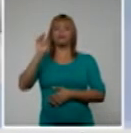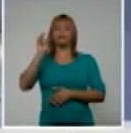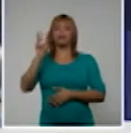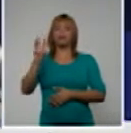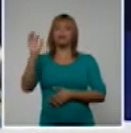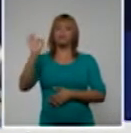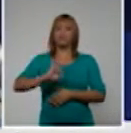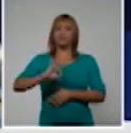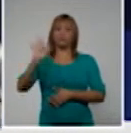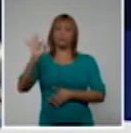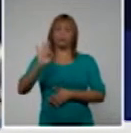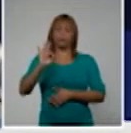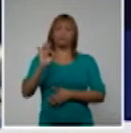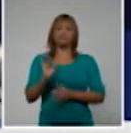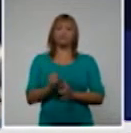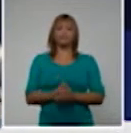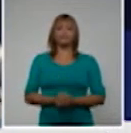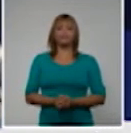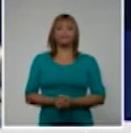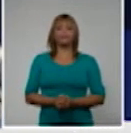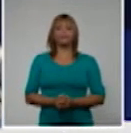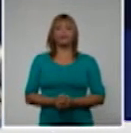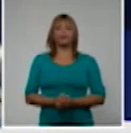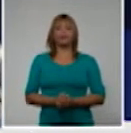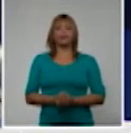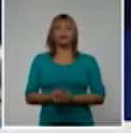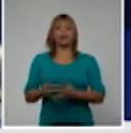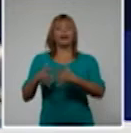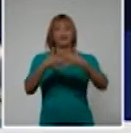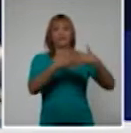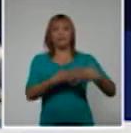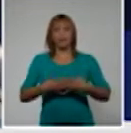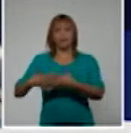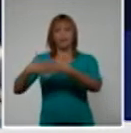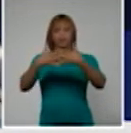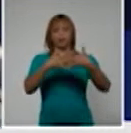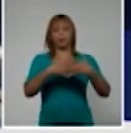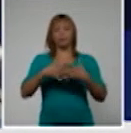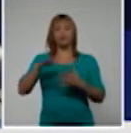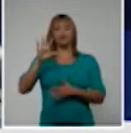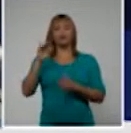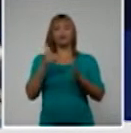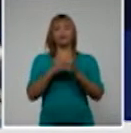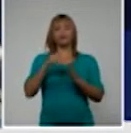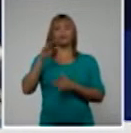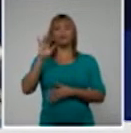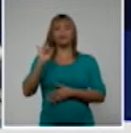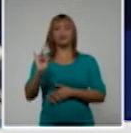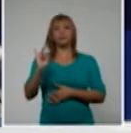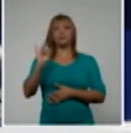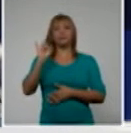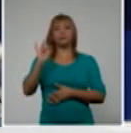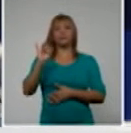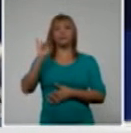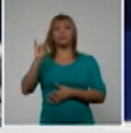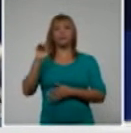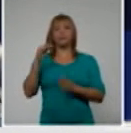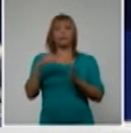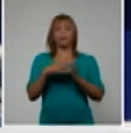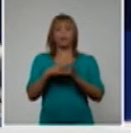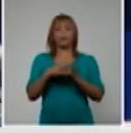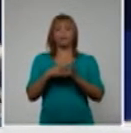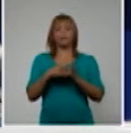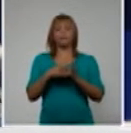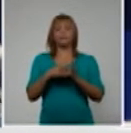3,234,474 infections, top the list of the most affected countries by the pandemic. Of the more than 4,000 deaths in